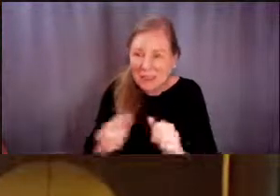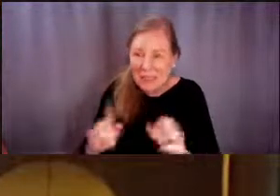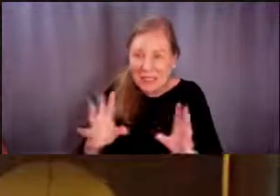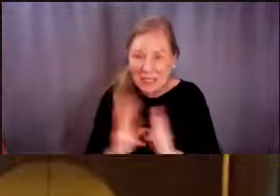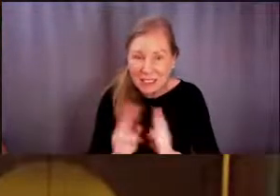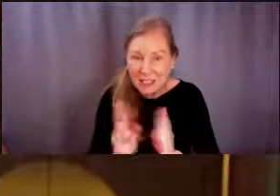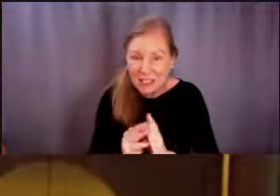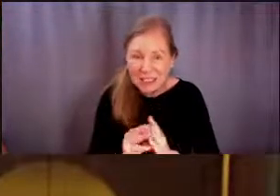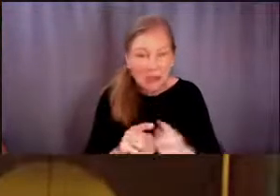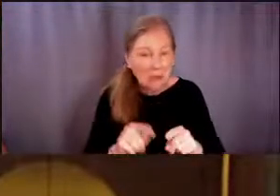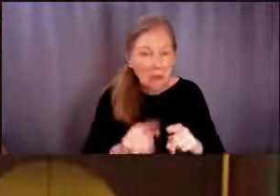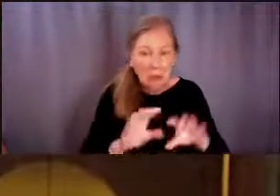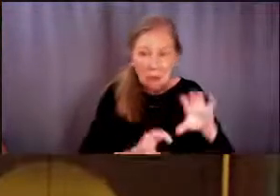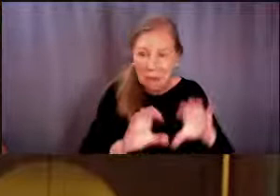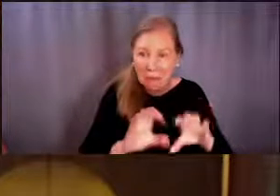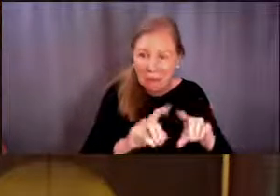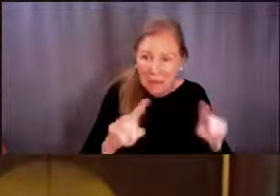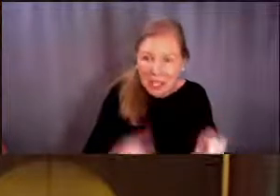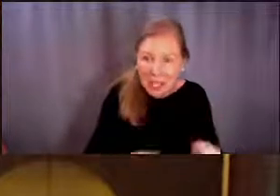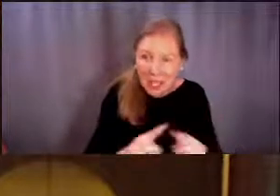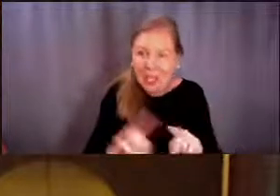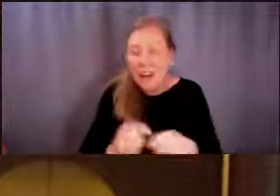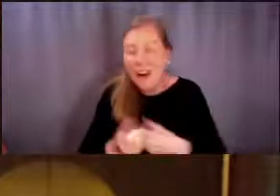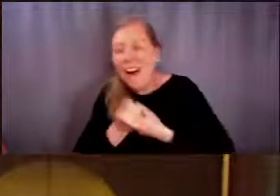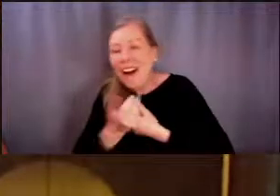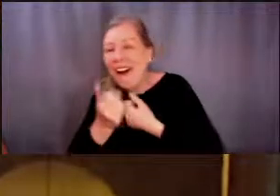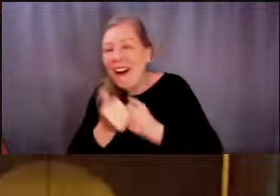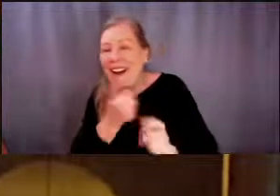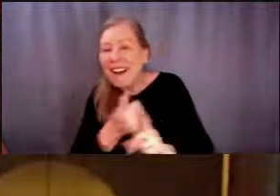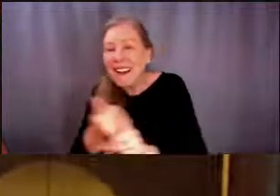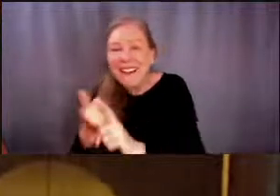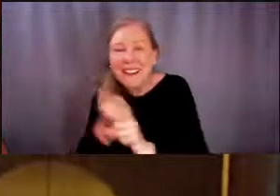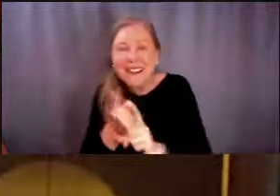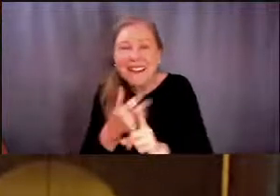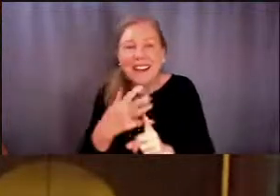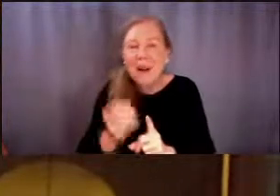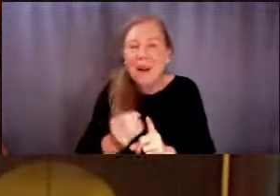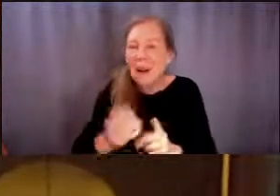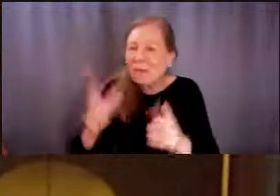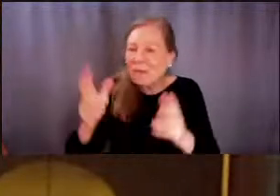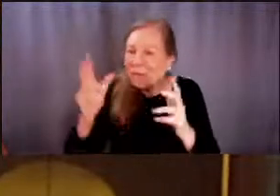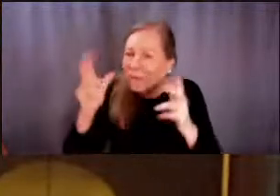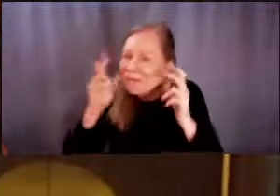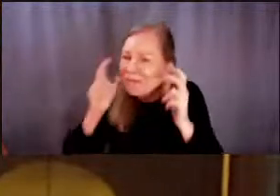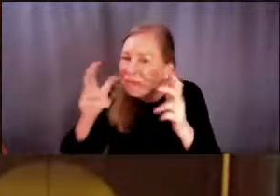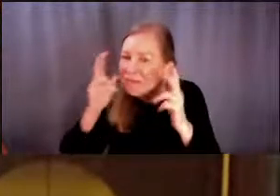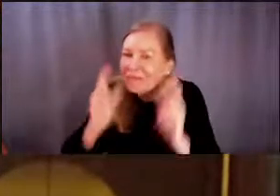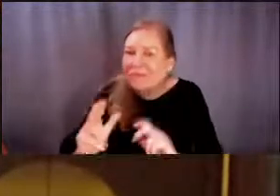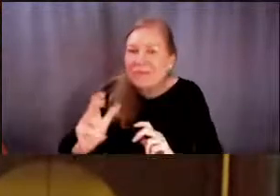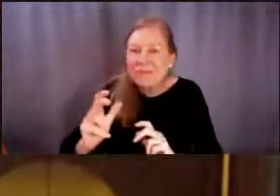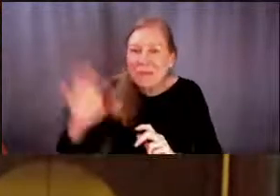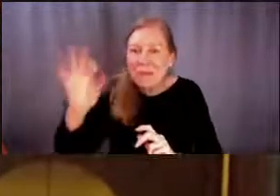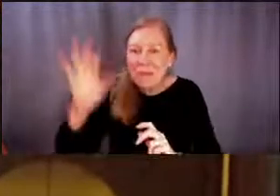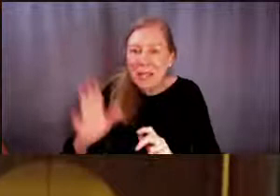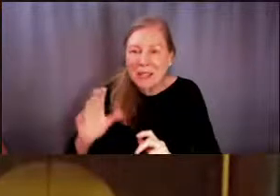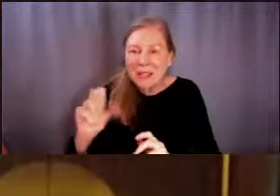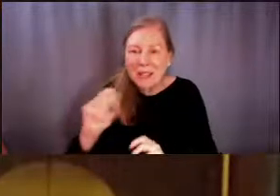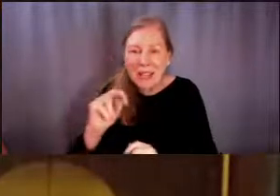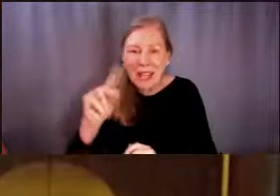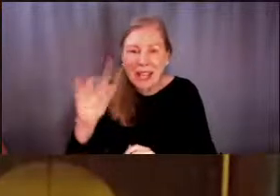chat, whether you are singing these songs, whether you are listening to Pastor Andy, or whether you're just taking it all in and being the body with